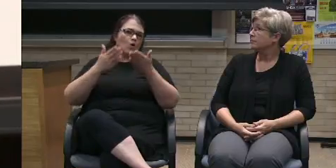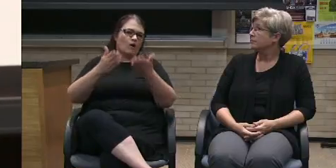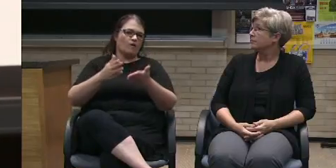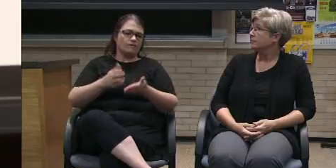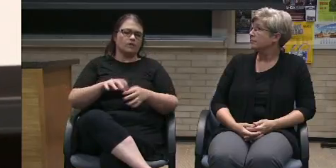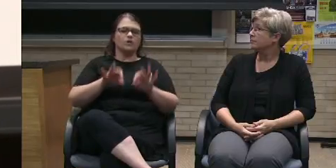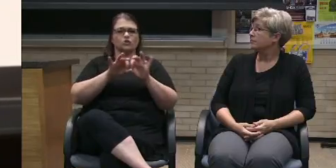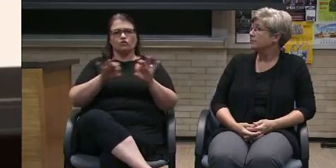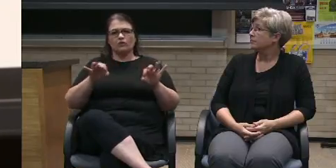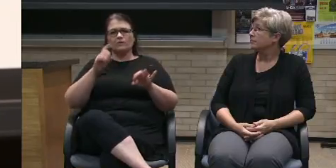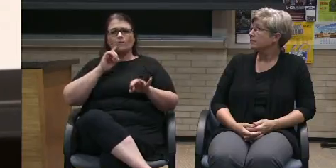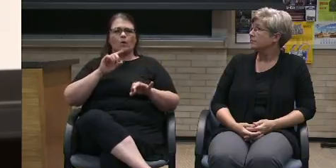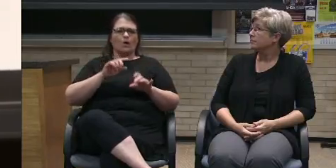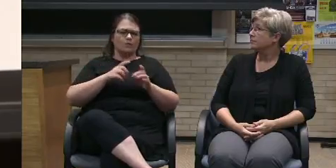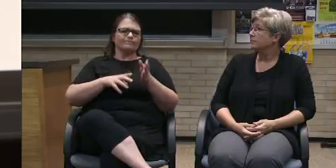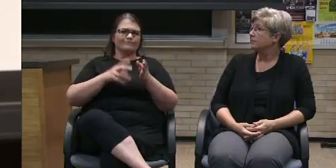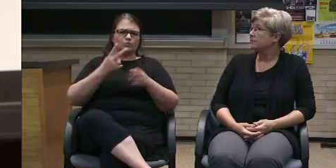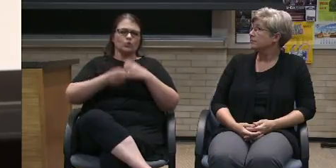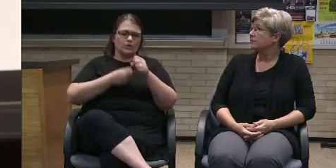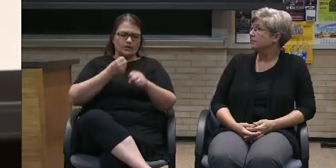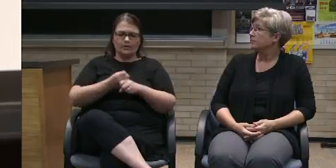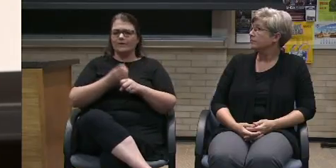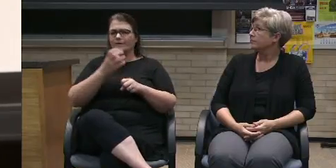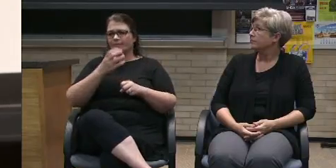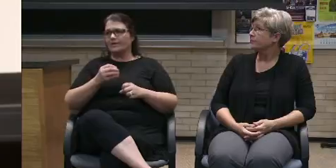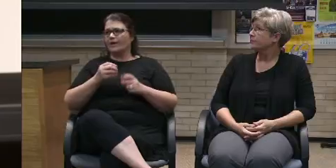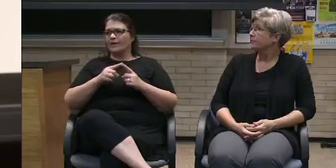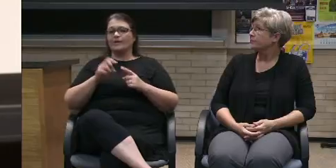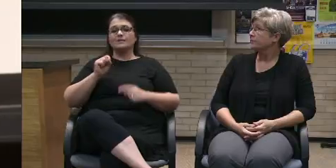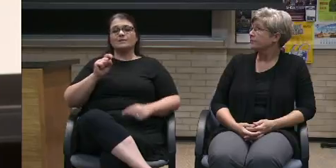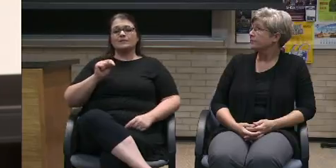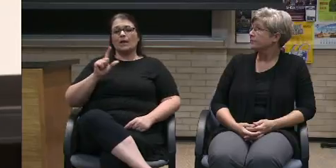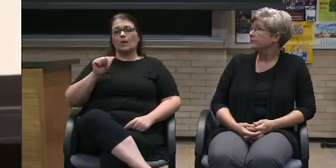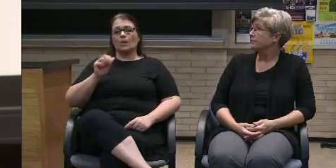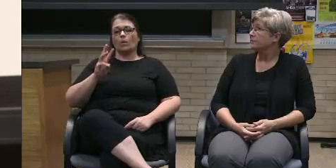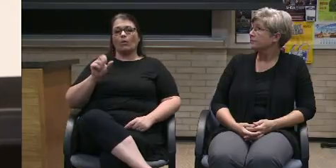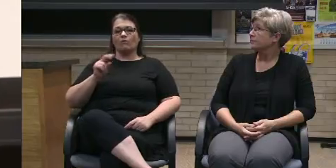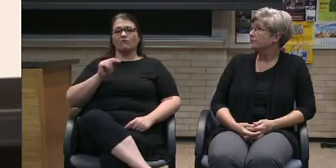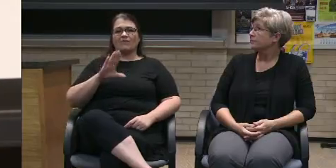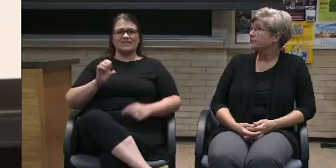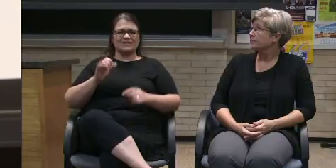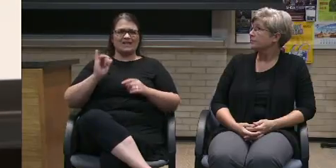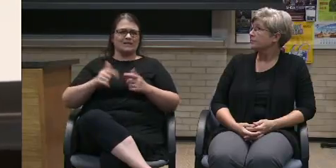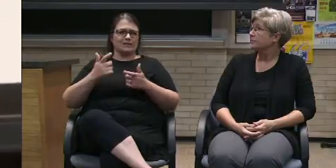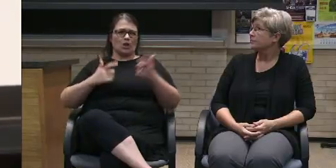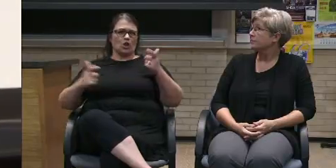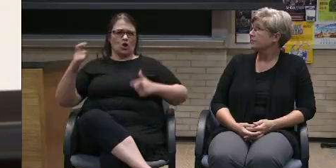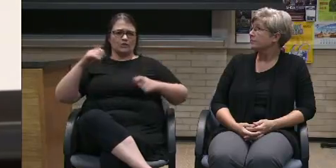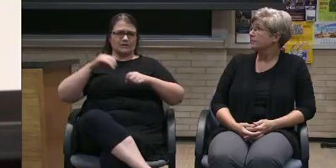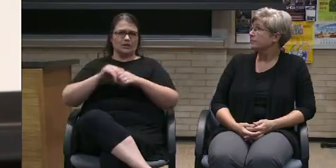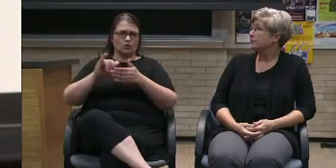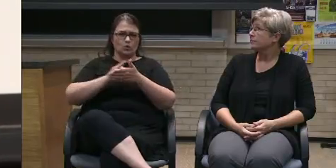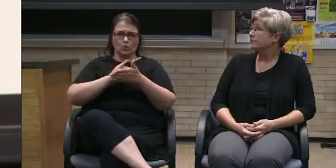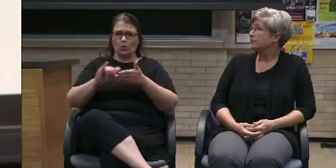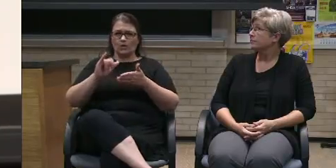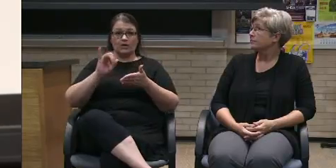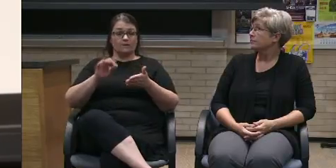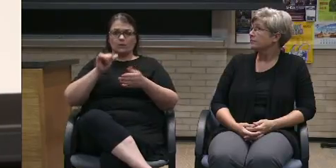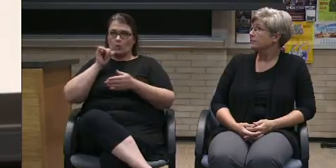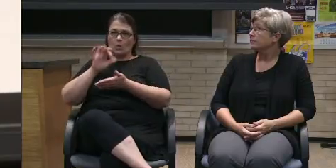until '97. And St. Lawrence County, the largest county in the state of New York, the least populous, if you don't count